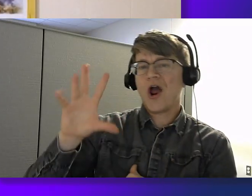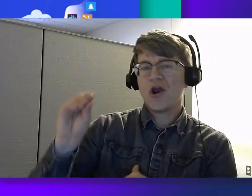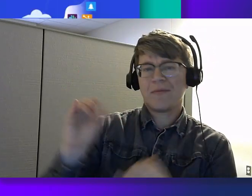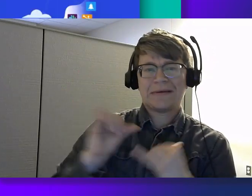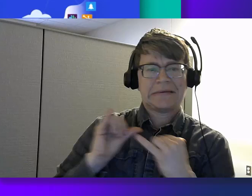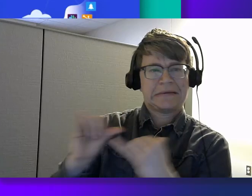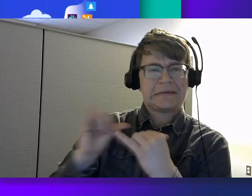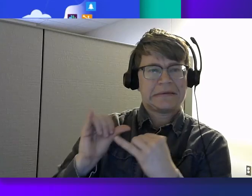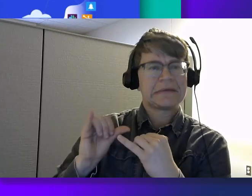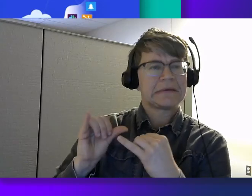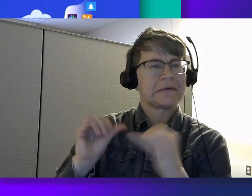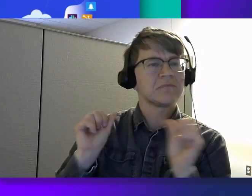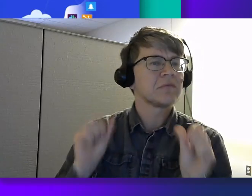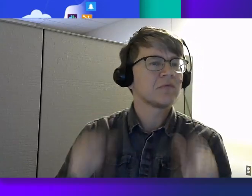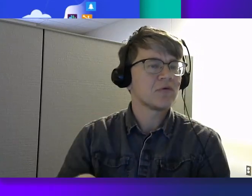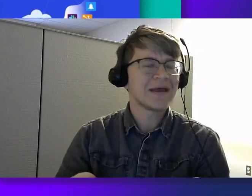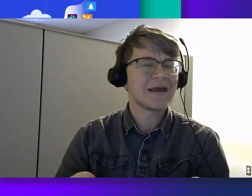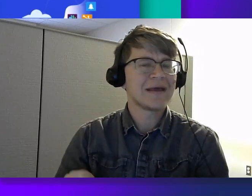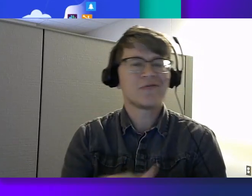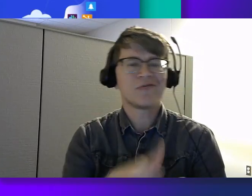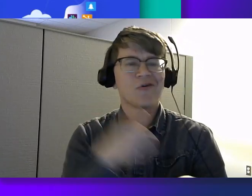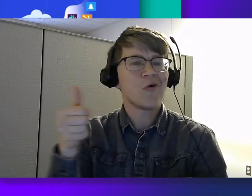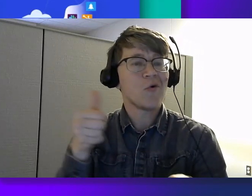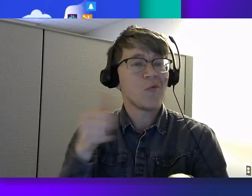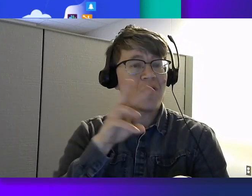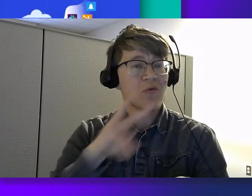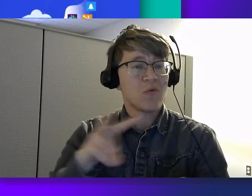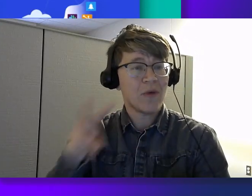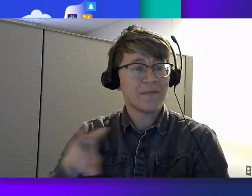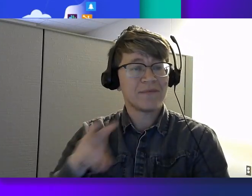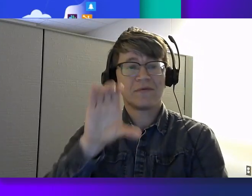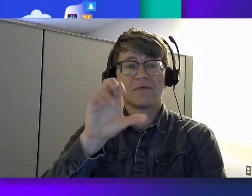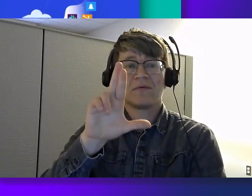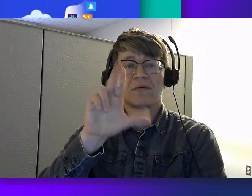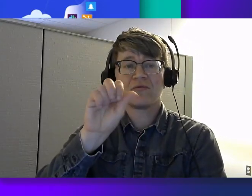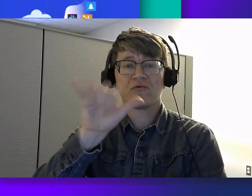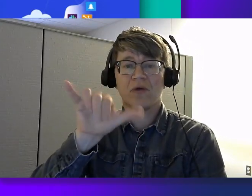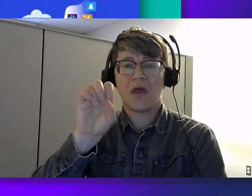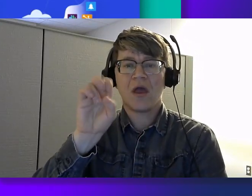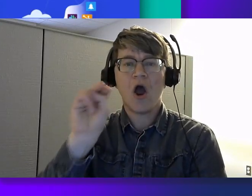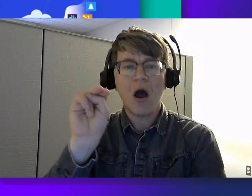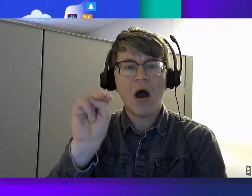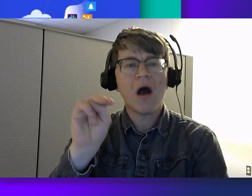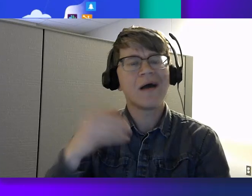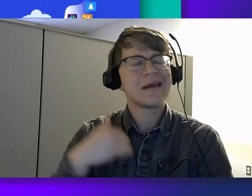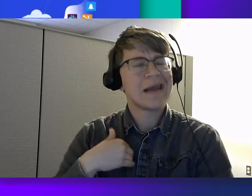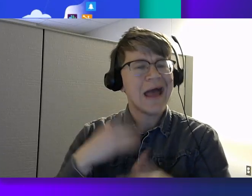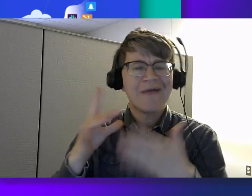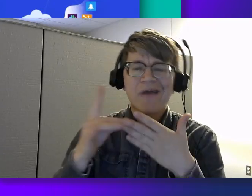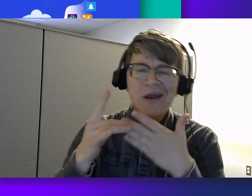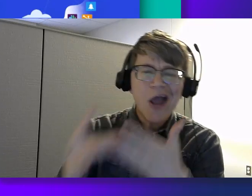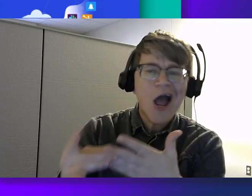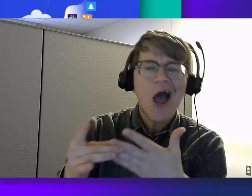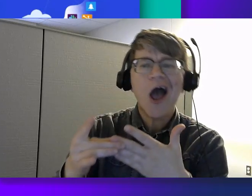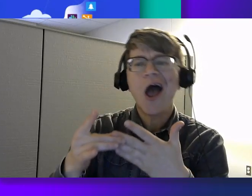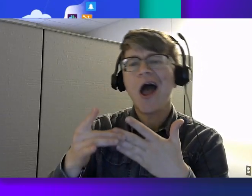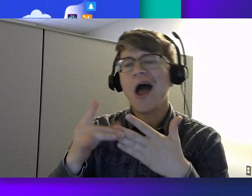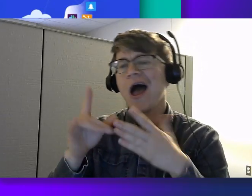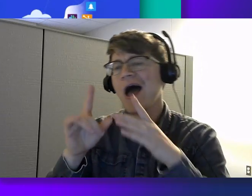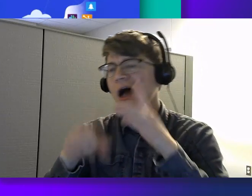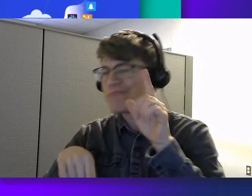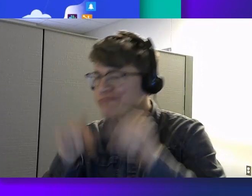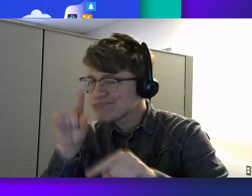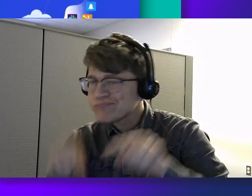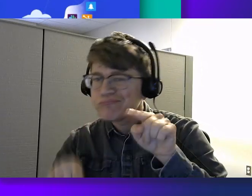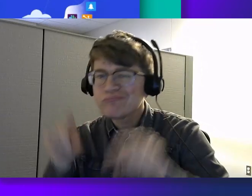Crayon. Crayon offers competitive intelligence software. It has a huge library of guides and case studies that are easily filterable